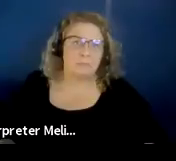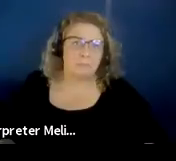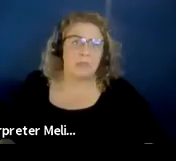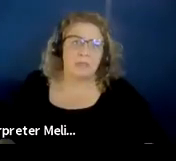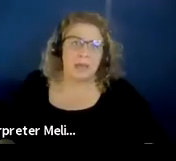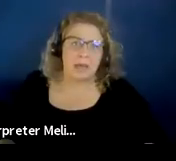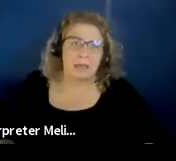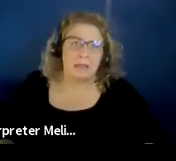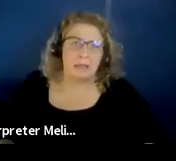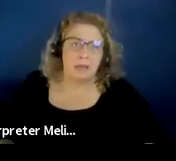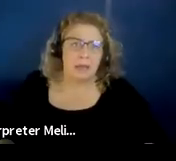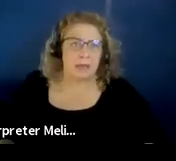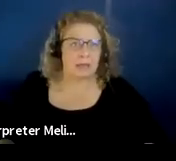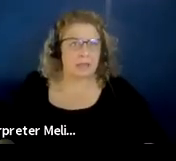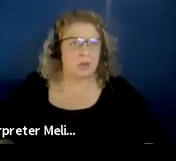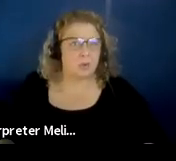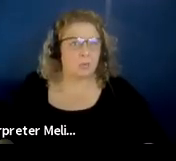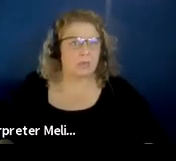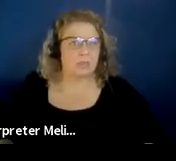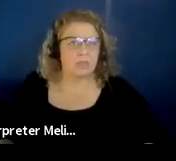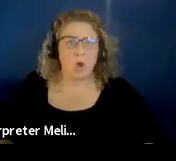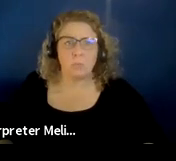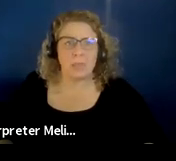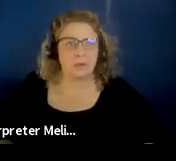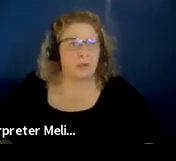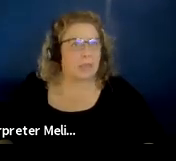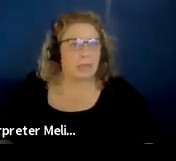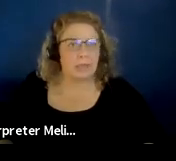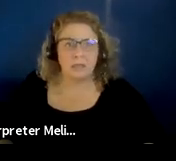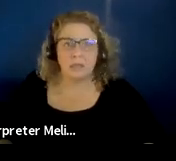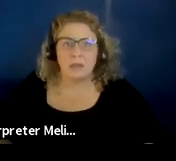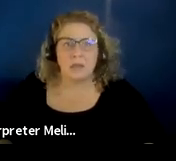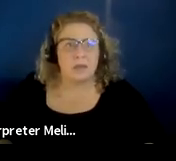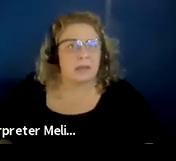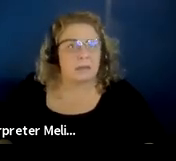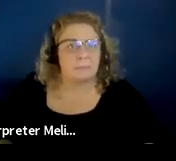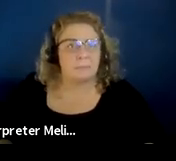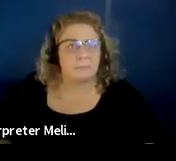Okay. Yeah. I know in the home area,